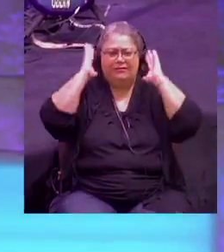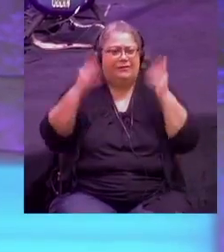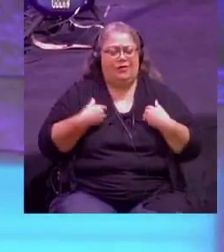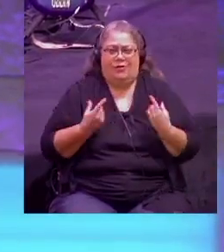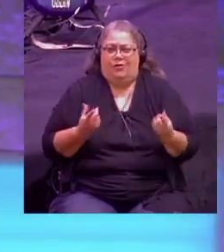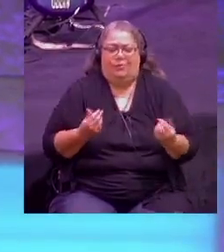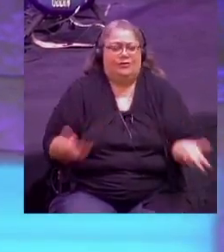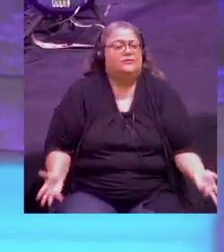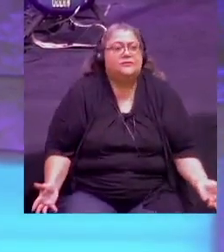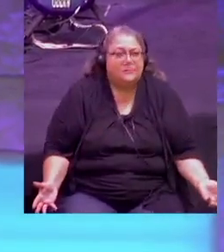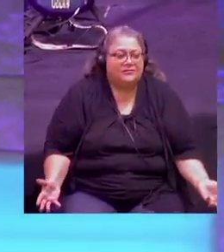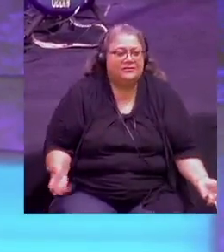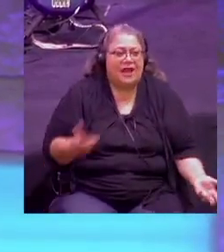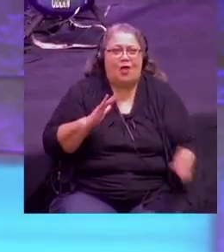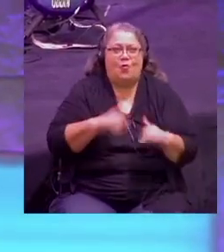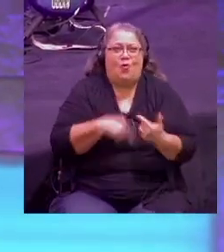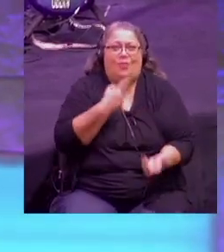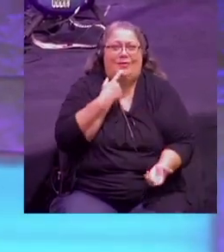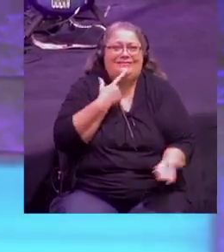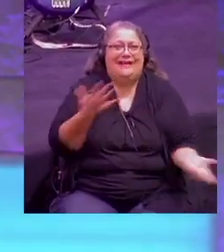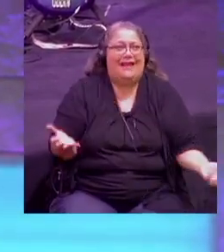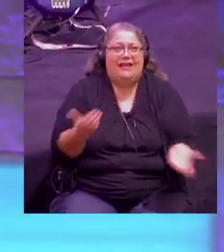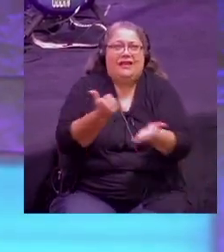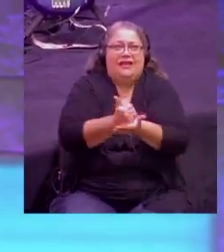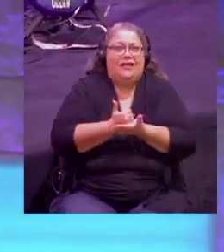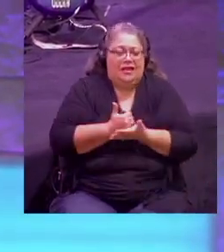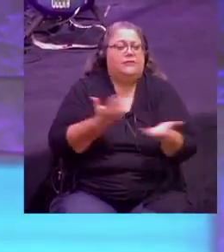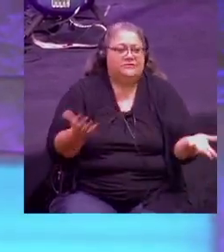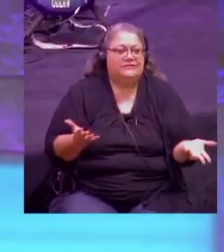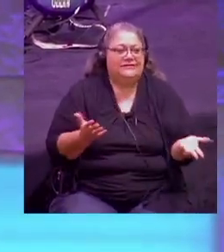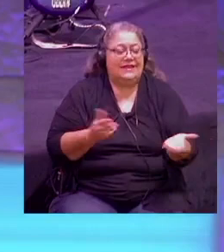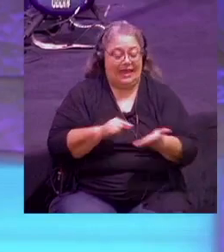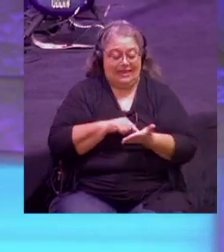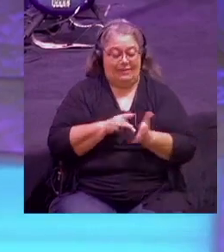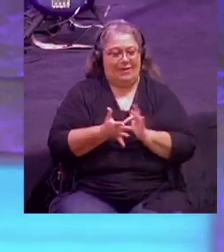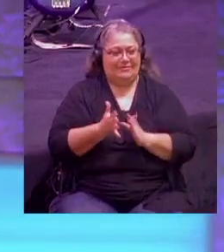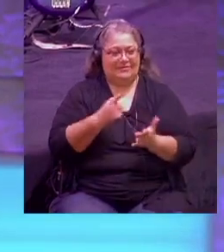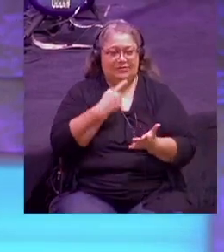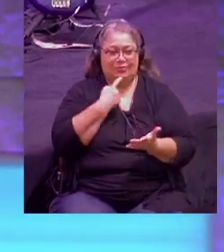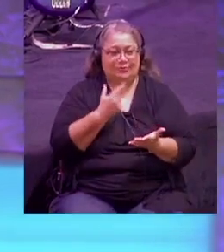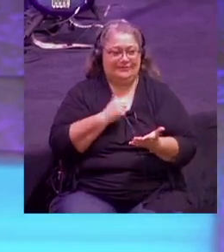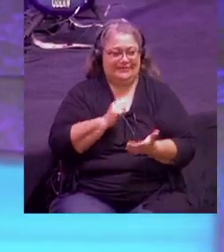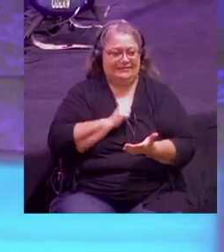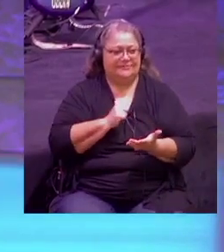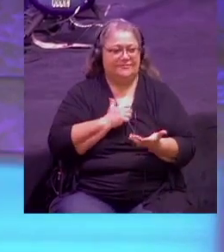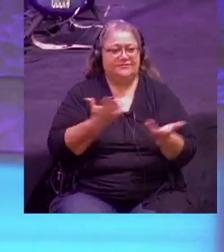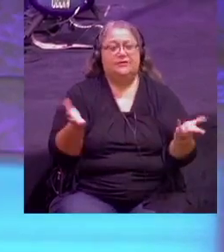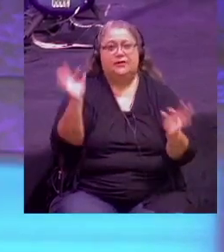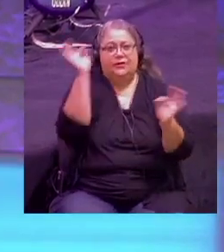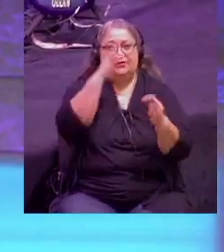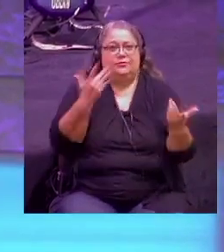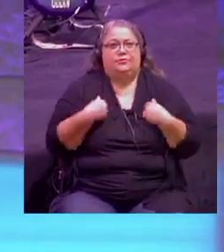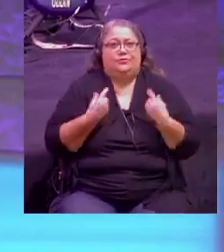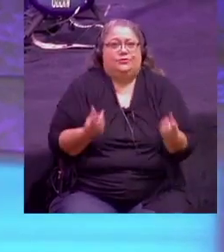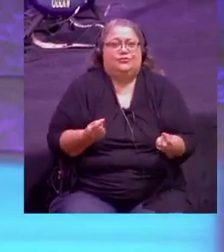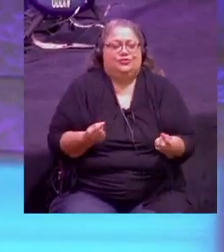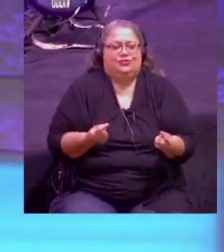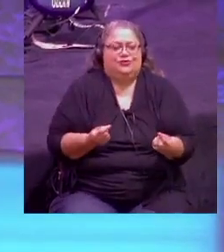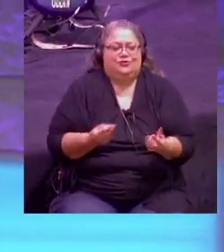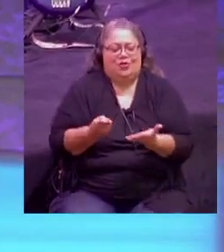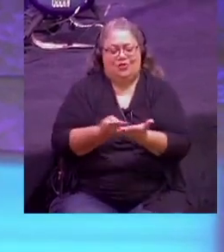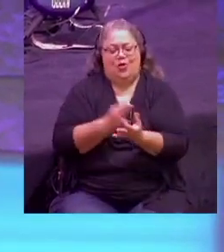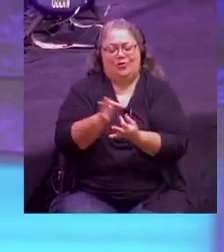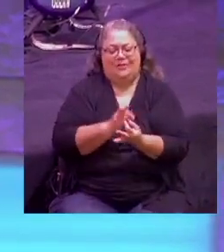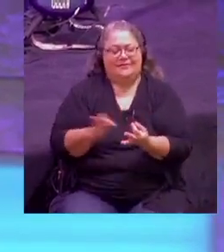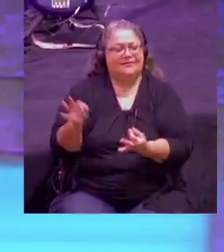know what to pray. Help me. And Scripture says that when we find ourselves in those situations, we can ask